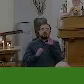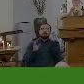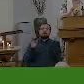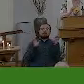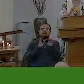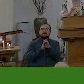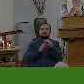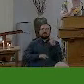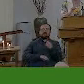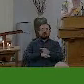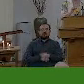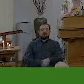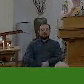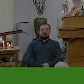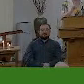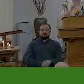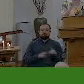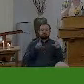day.